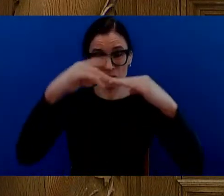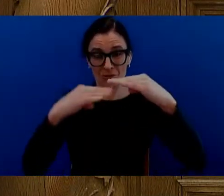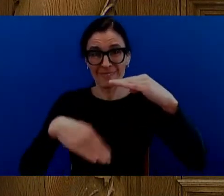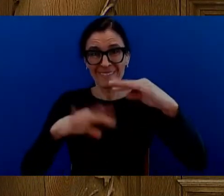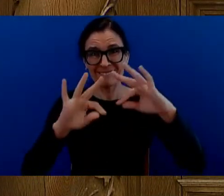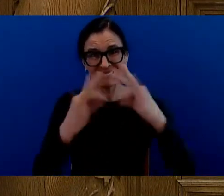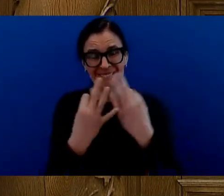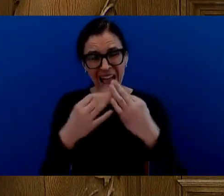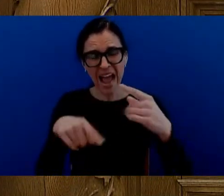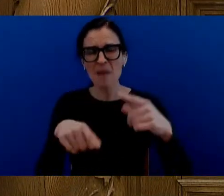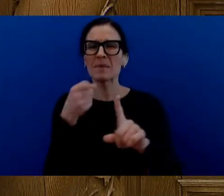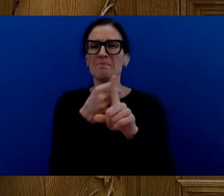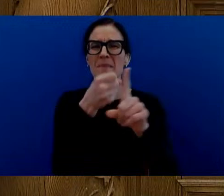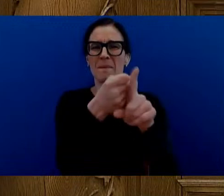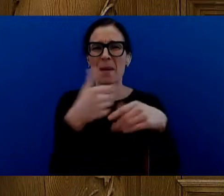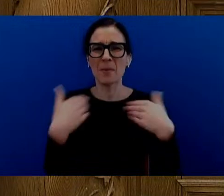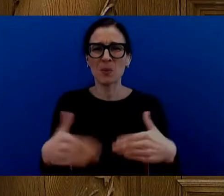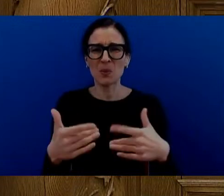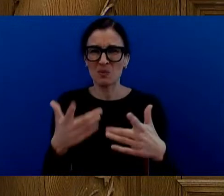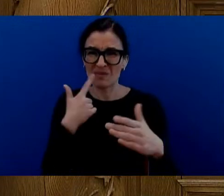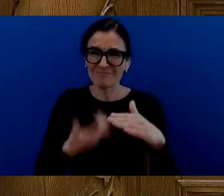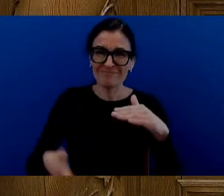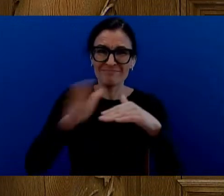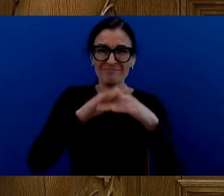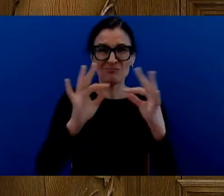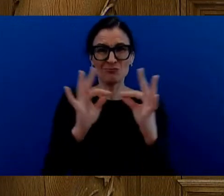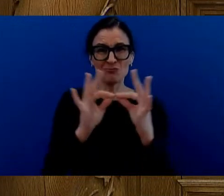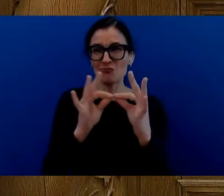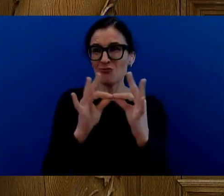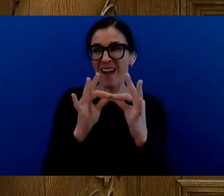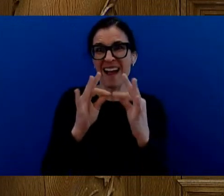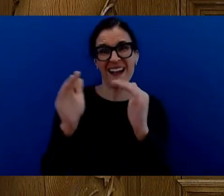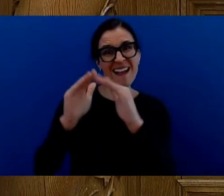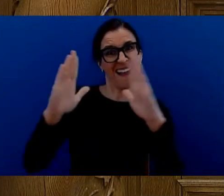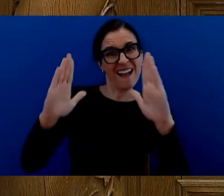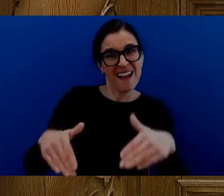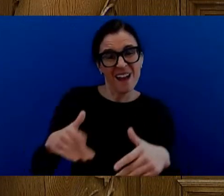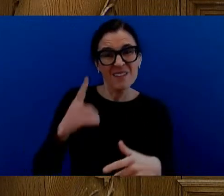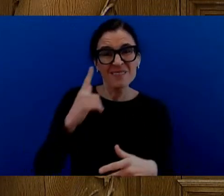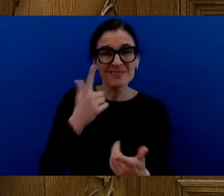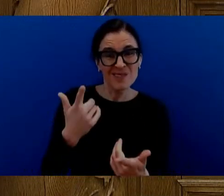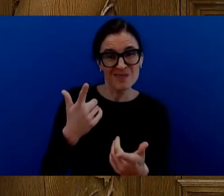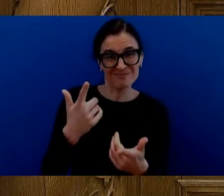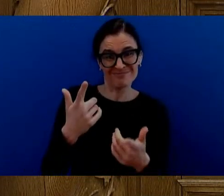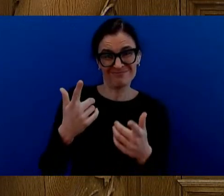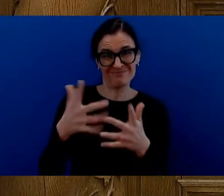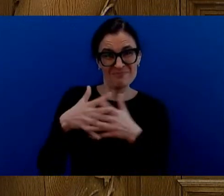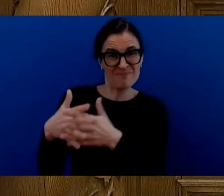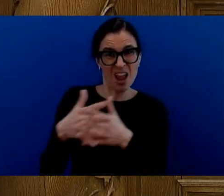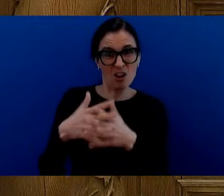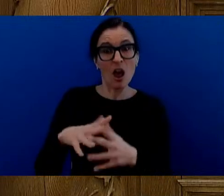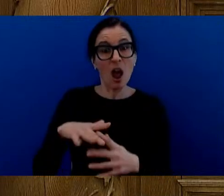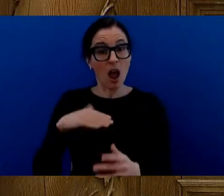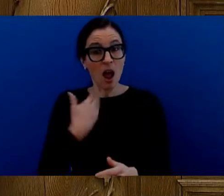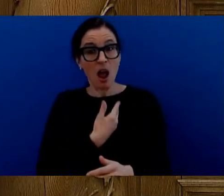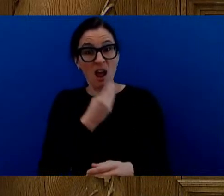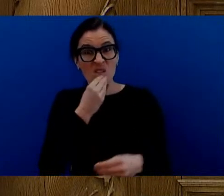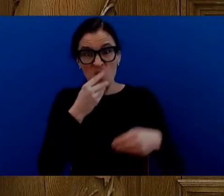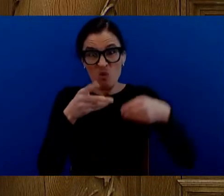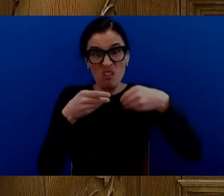A tax on our food exports would mean expensive groceries at the checkout for working families in the United